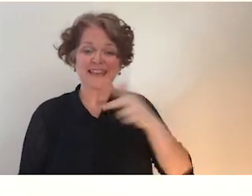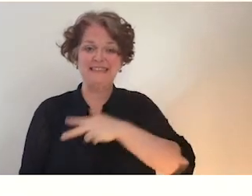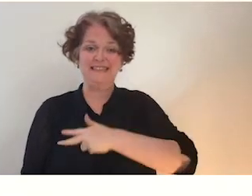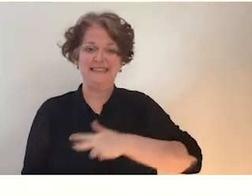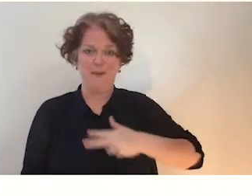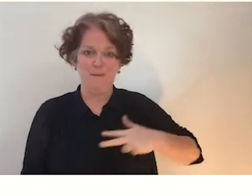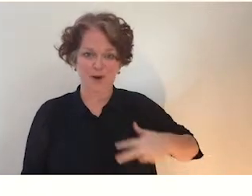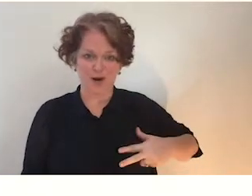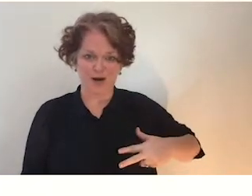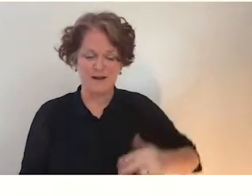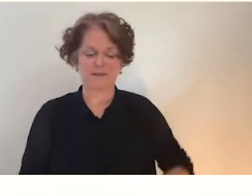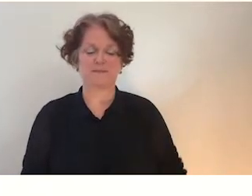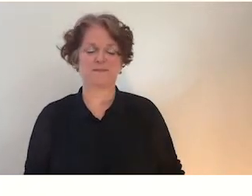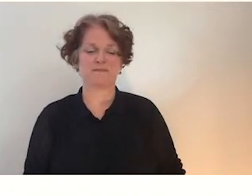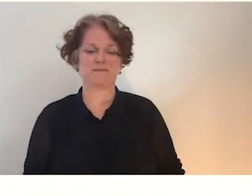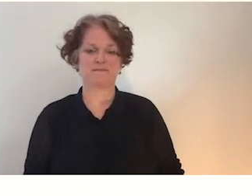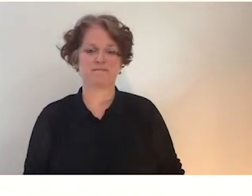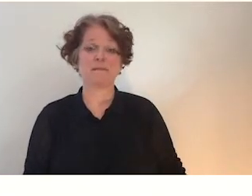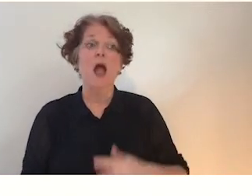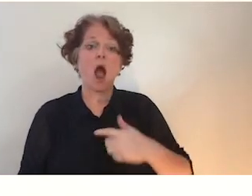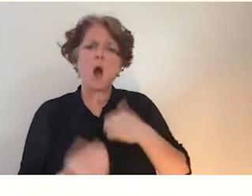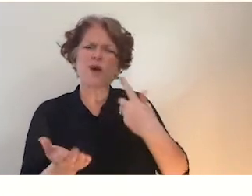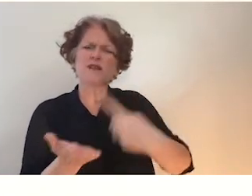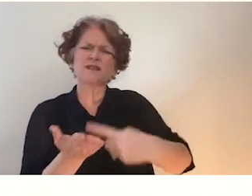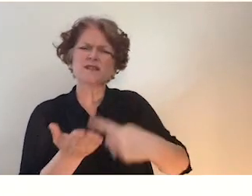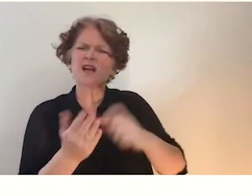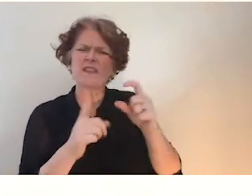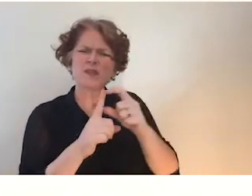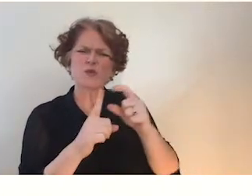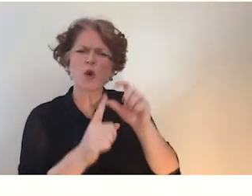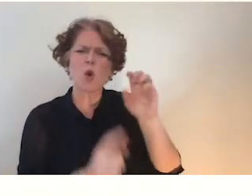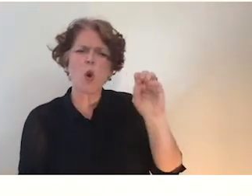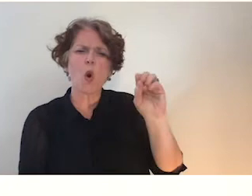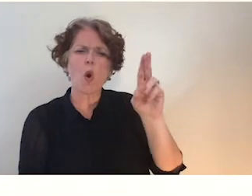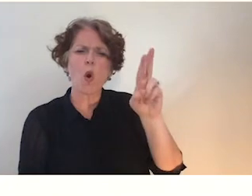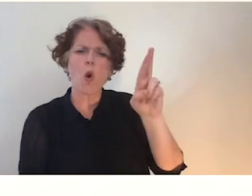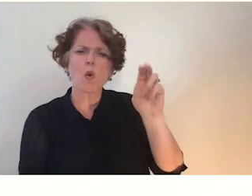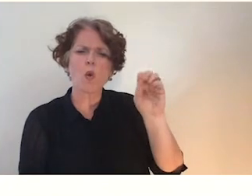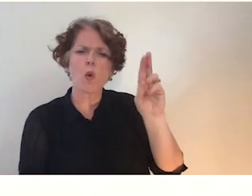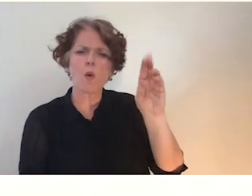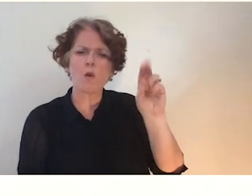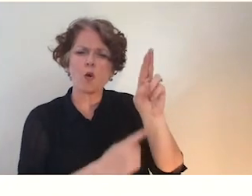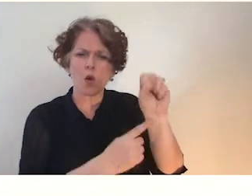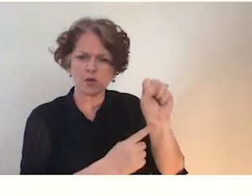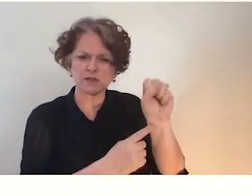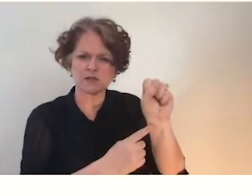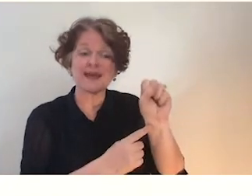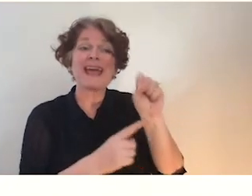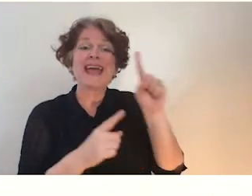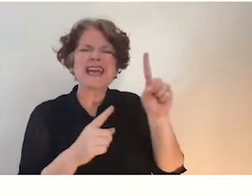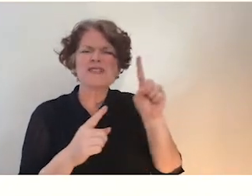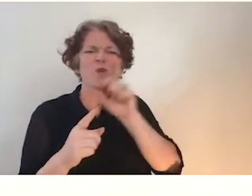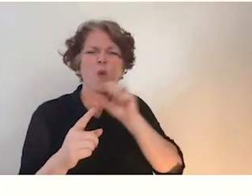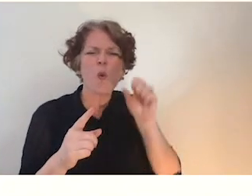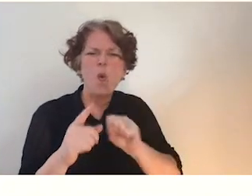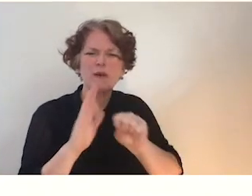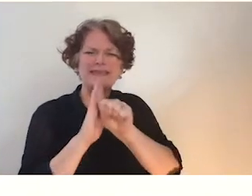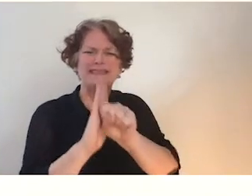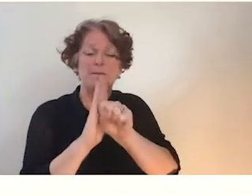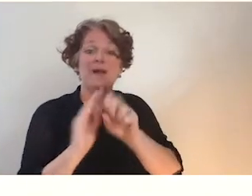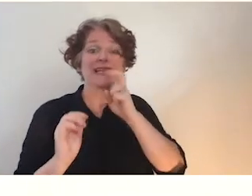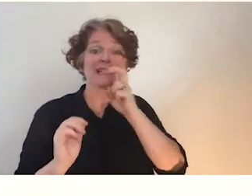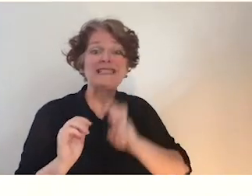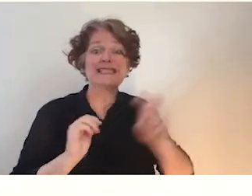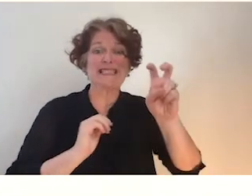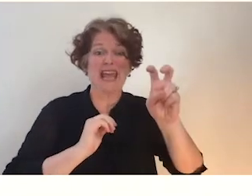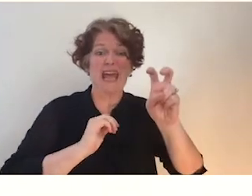Denmark. I want to talk to you about the Ouroboros, an ancient symbol that depicts a snake biting its